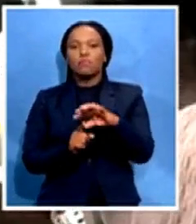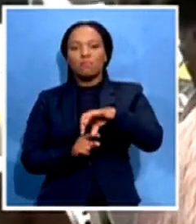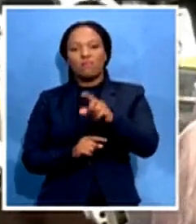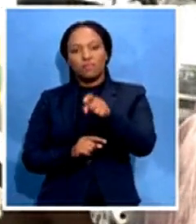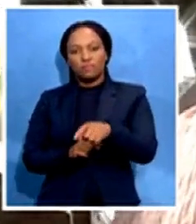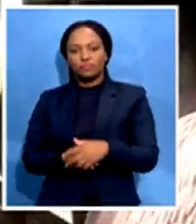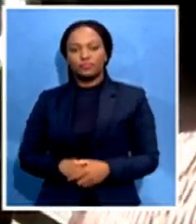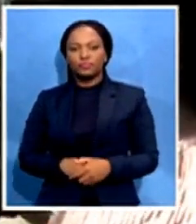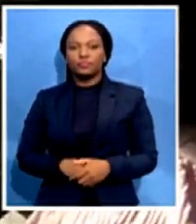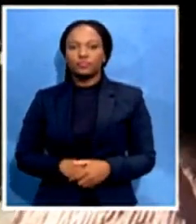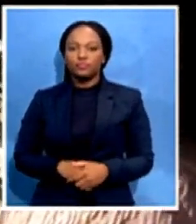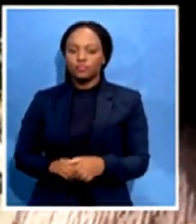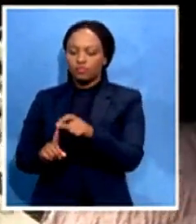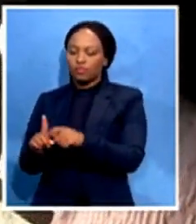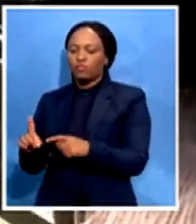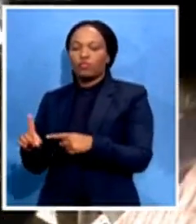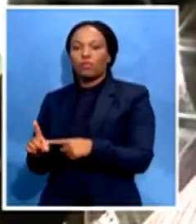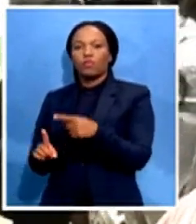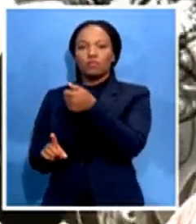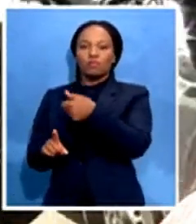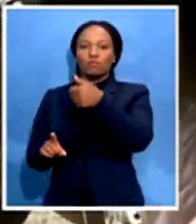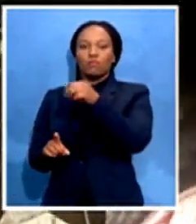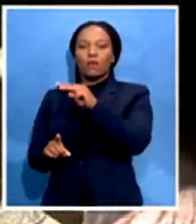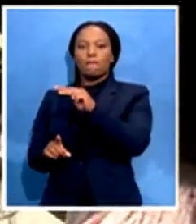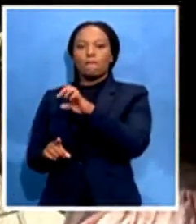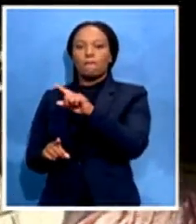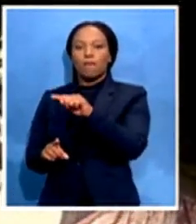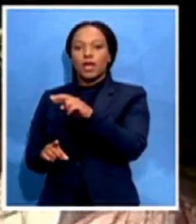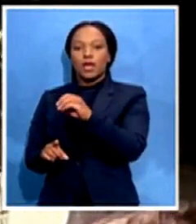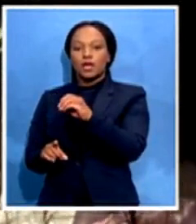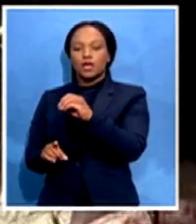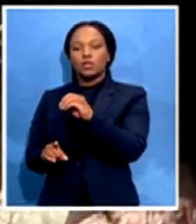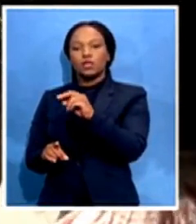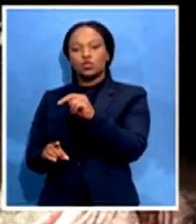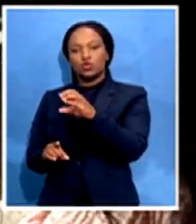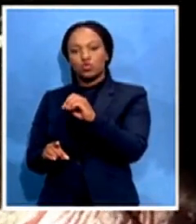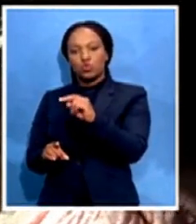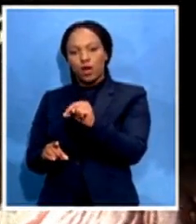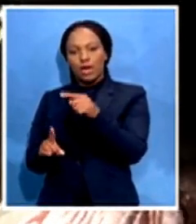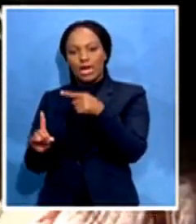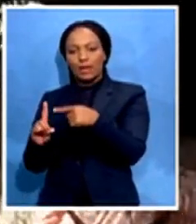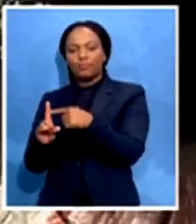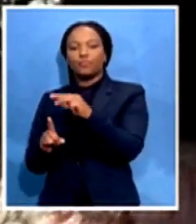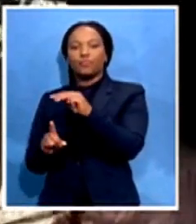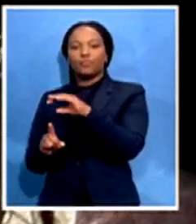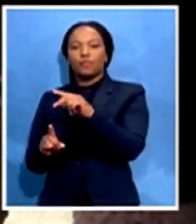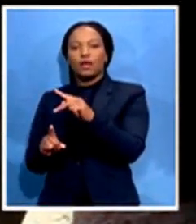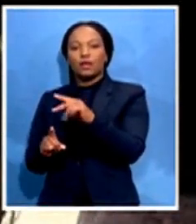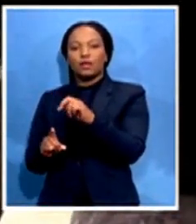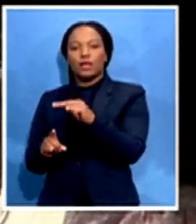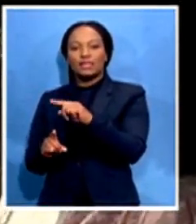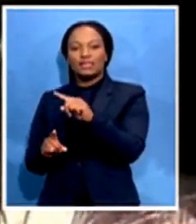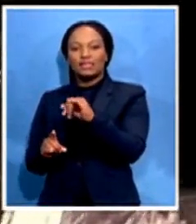so much for joining us. Off air, you were telling me about the developments that are taking place here at Grey's Hospital in ensuring that more people